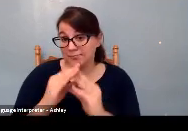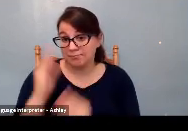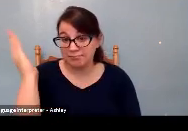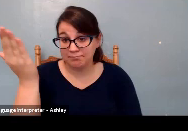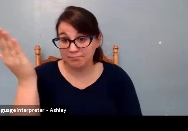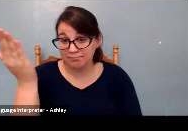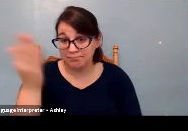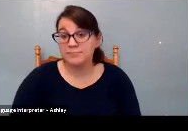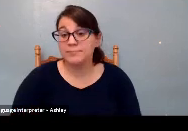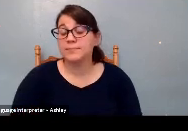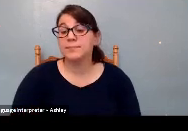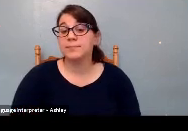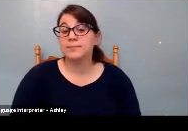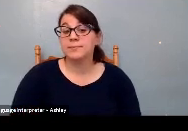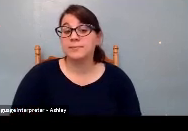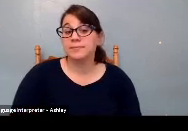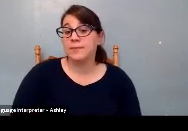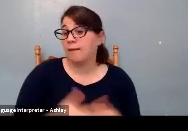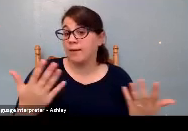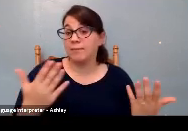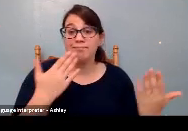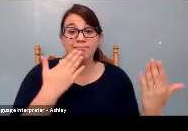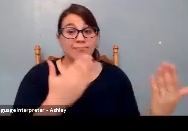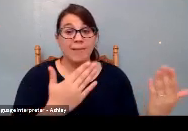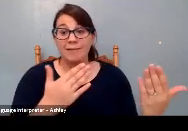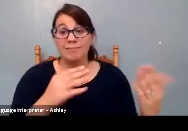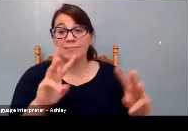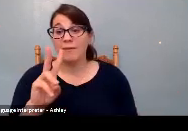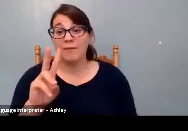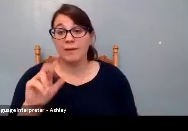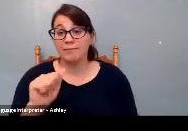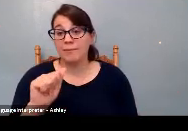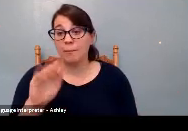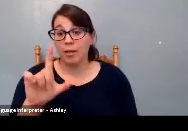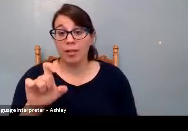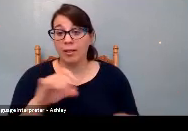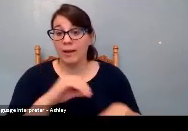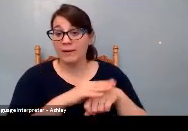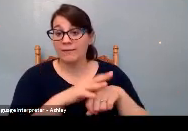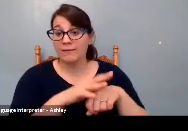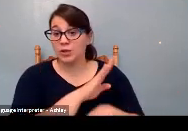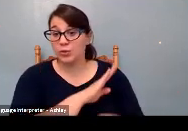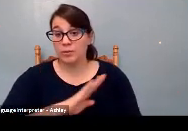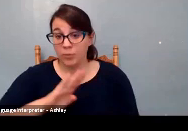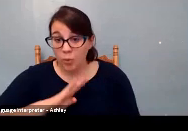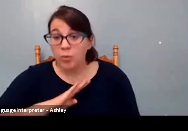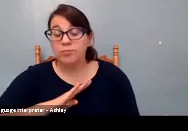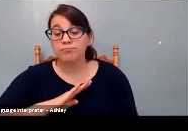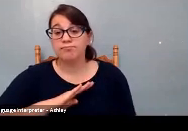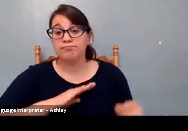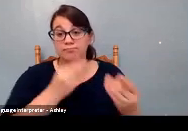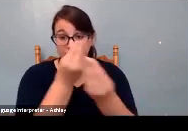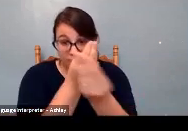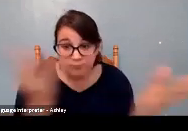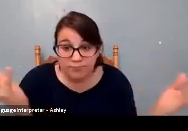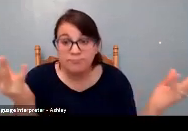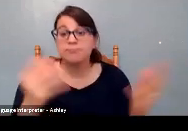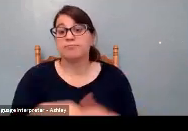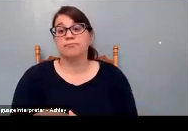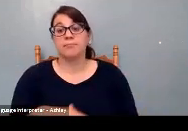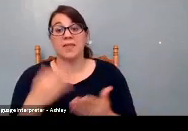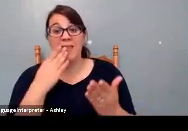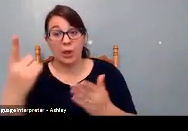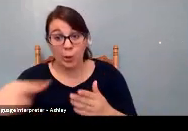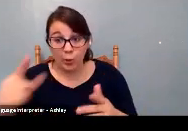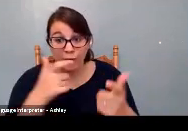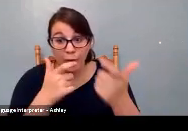series. And thanks to our WVABLE Advisory Board for helping to spread the word. Thanks to each of you for joining us.